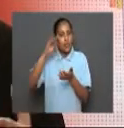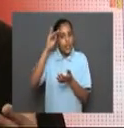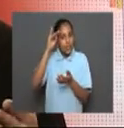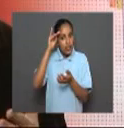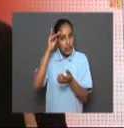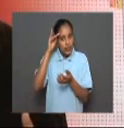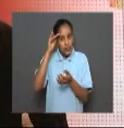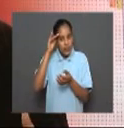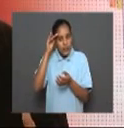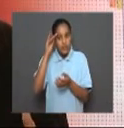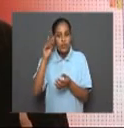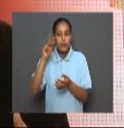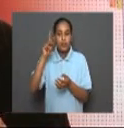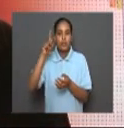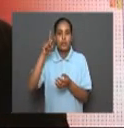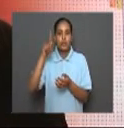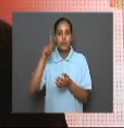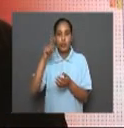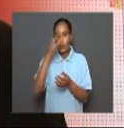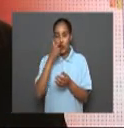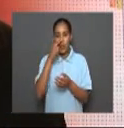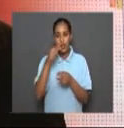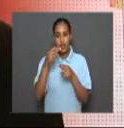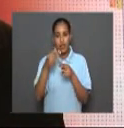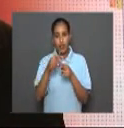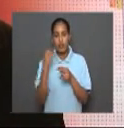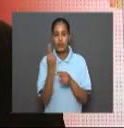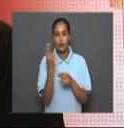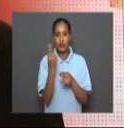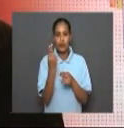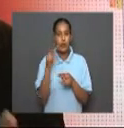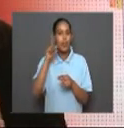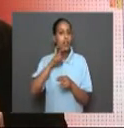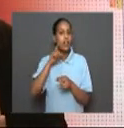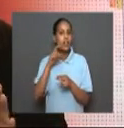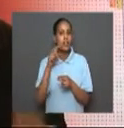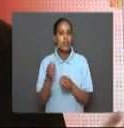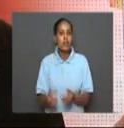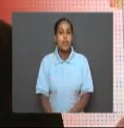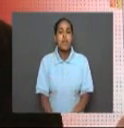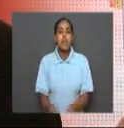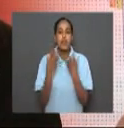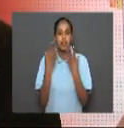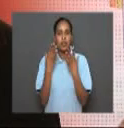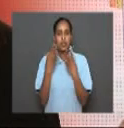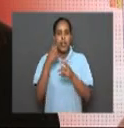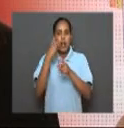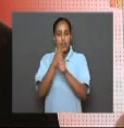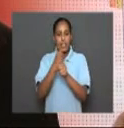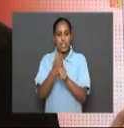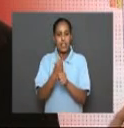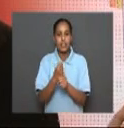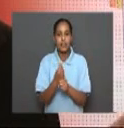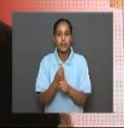learned that polystyrene is a common and useful plastic with many